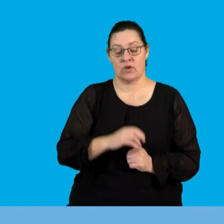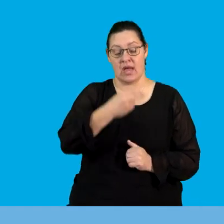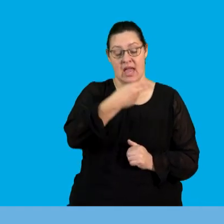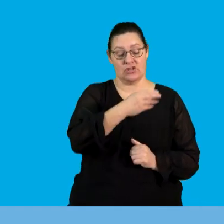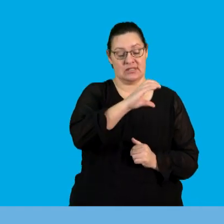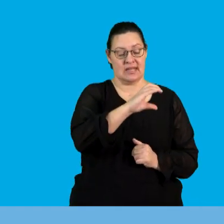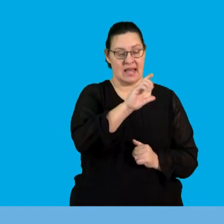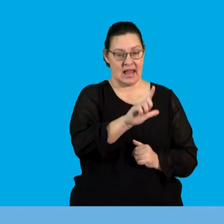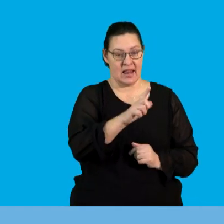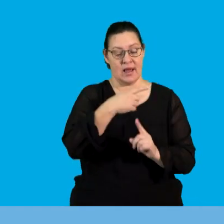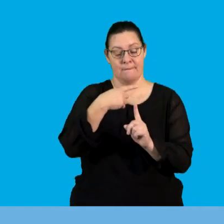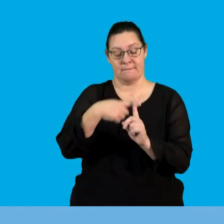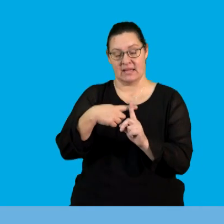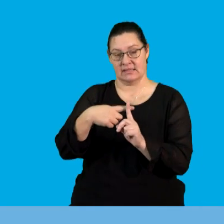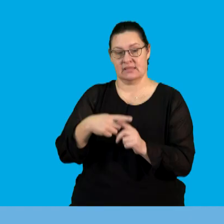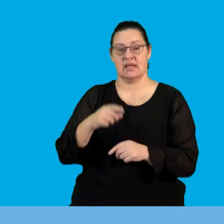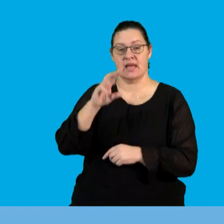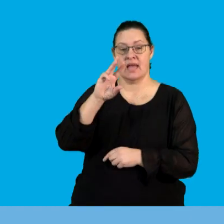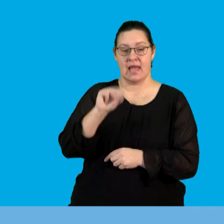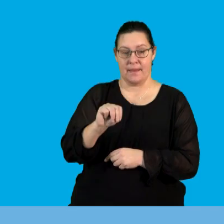So it's HCl plus